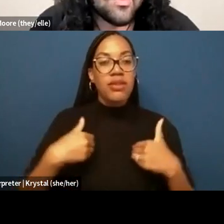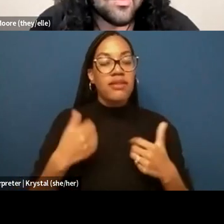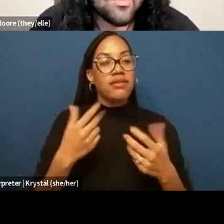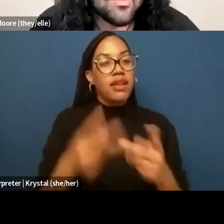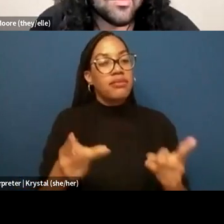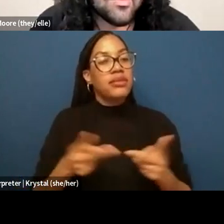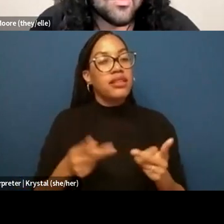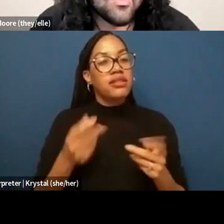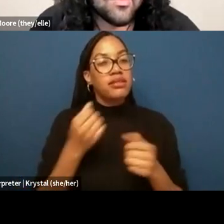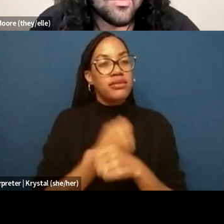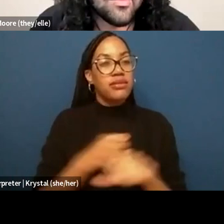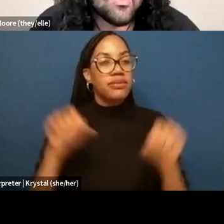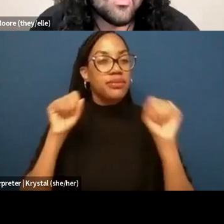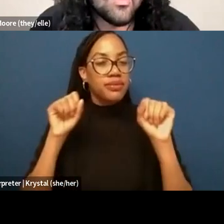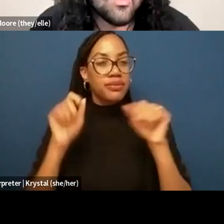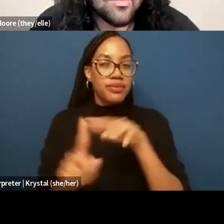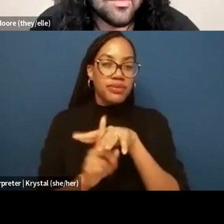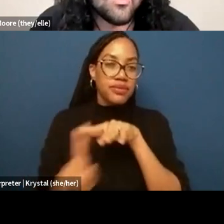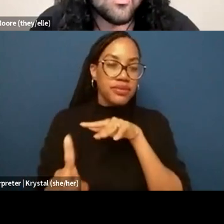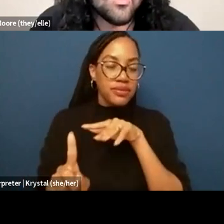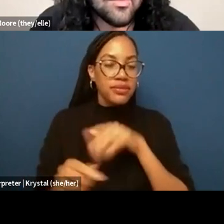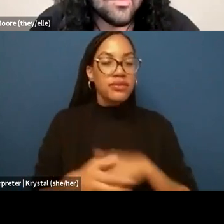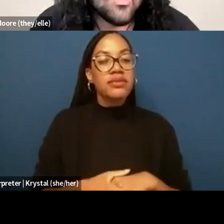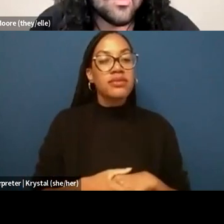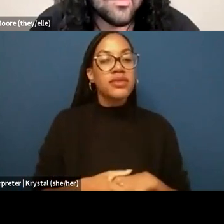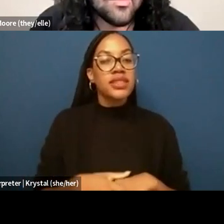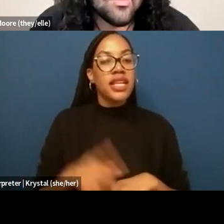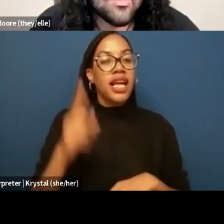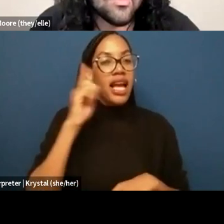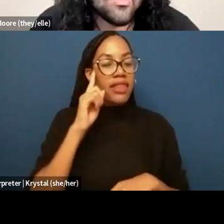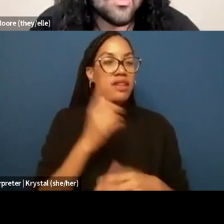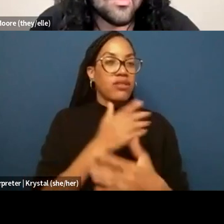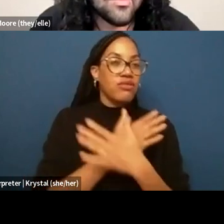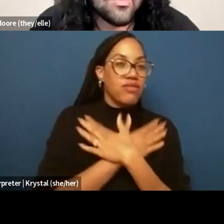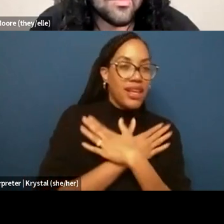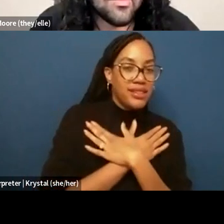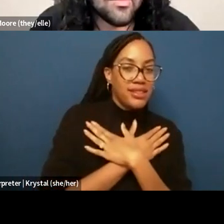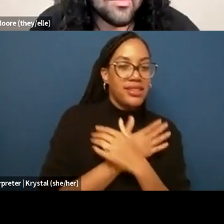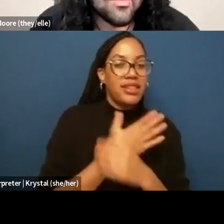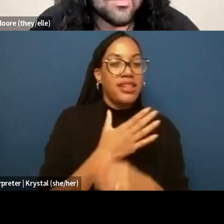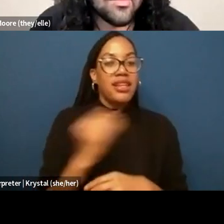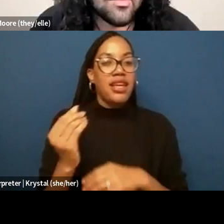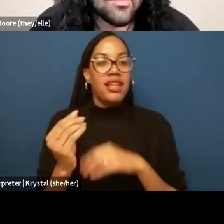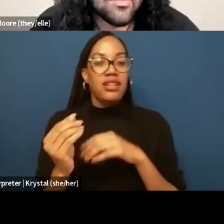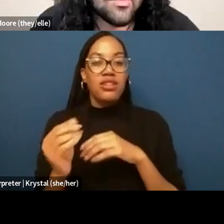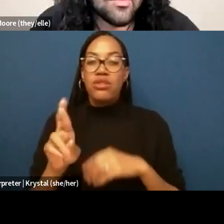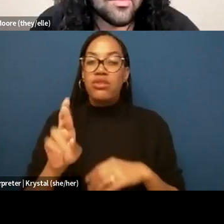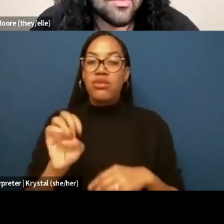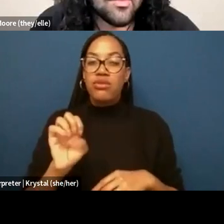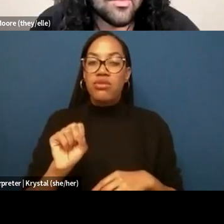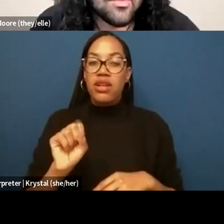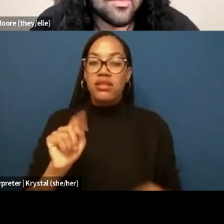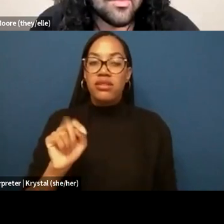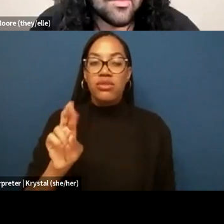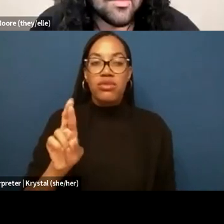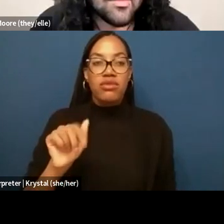and as was stated, restoration, which is very different than rest. I see it actually also, almost a maroon community space where